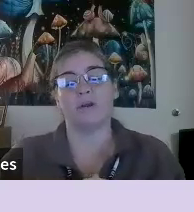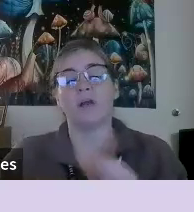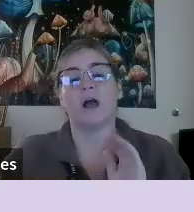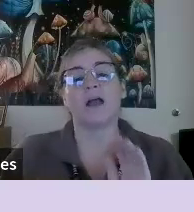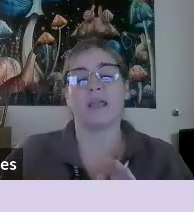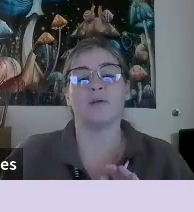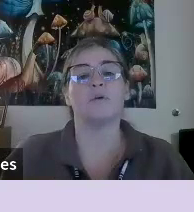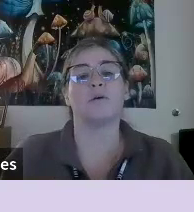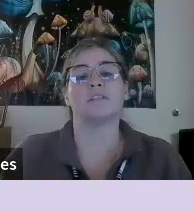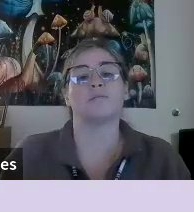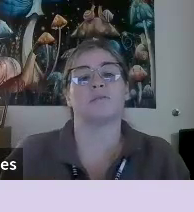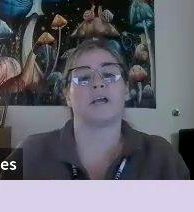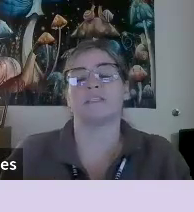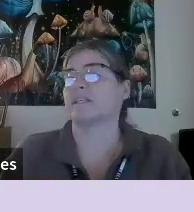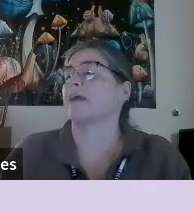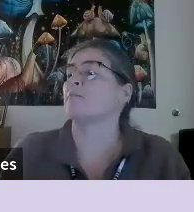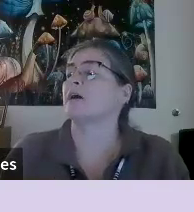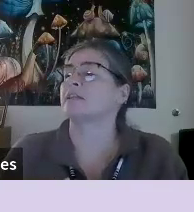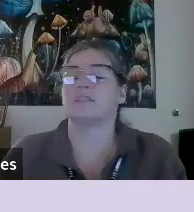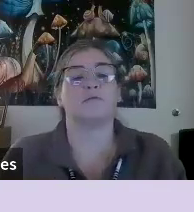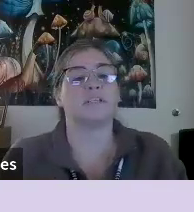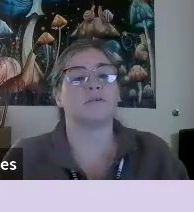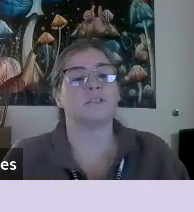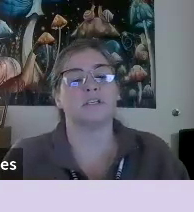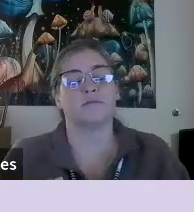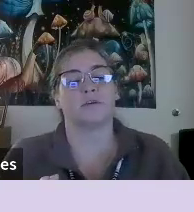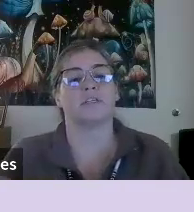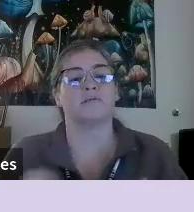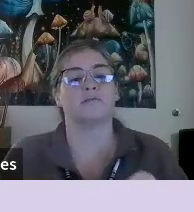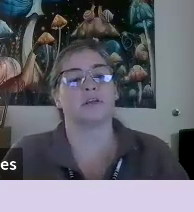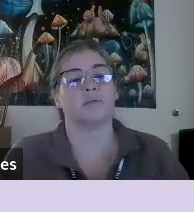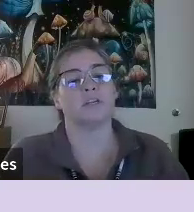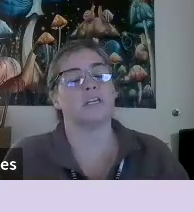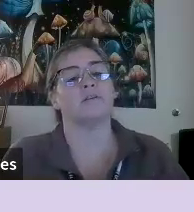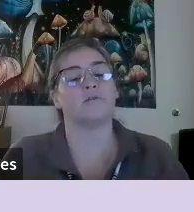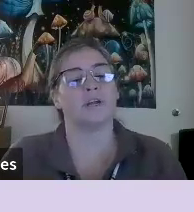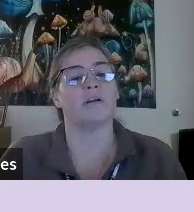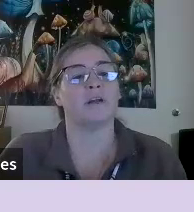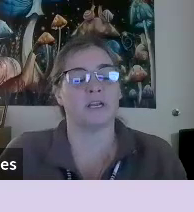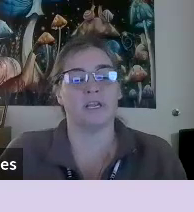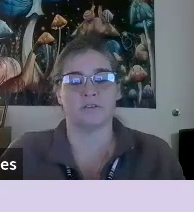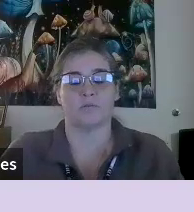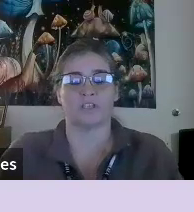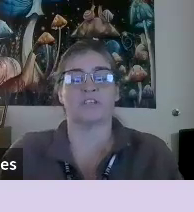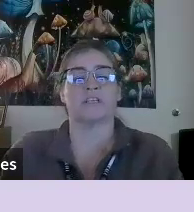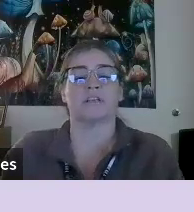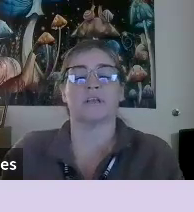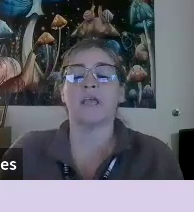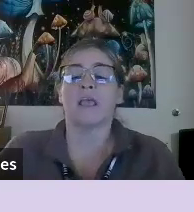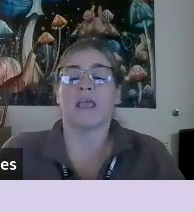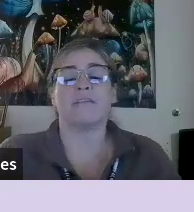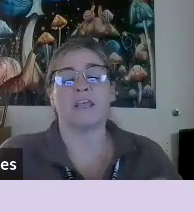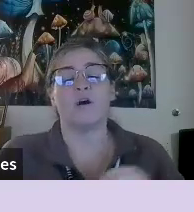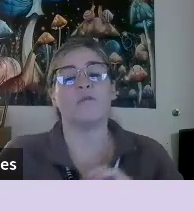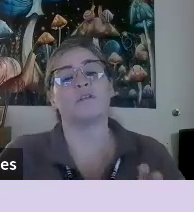think about. I am going to provide Sam a list of resources for the different communities over here in Eastern